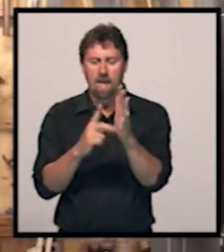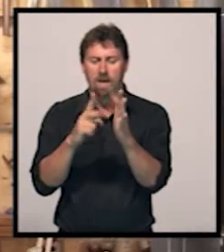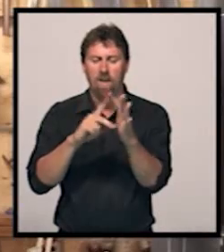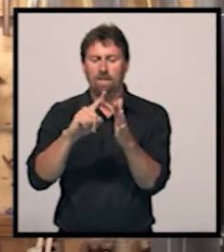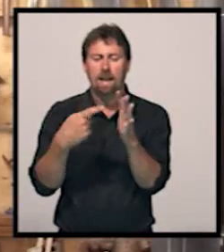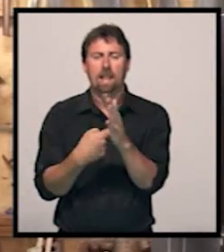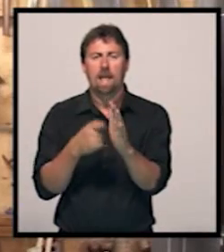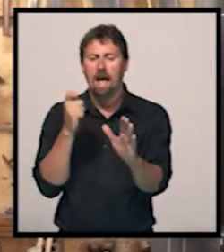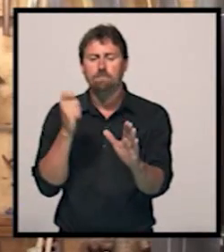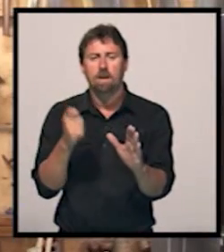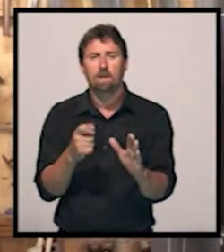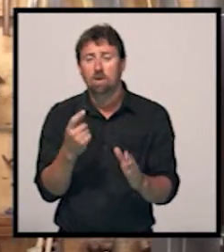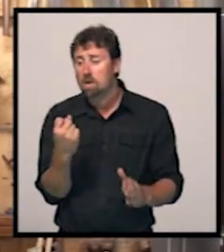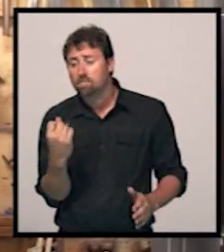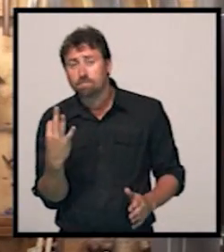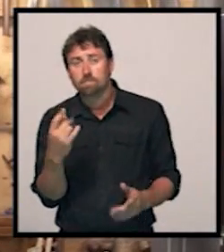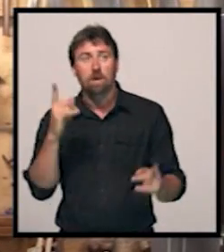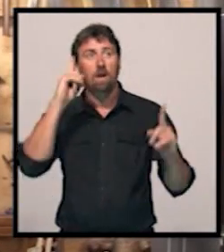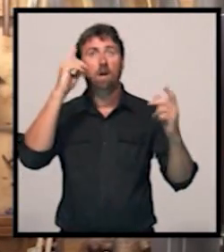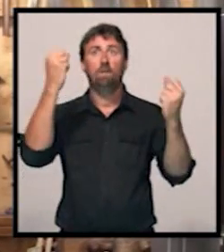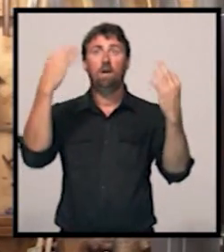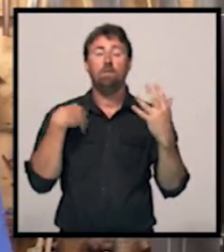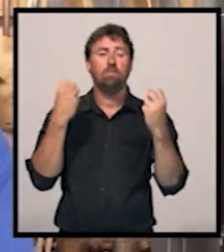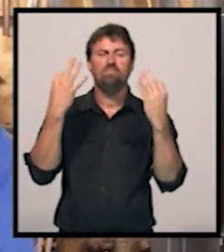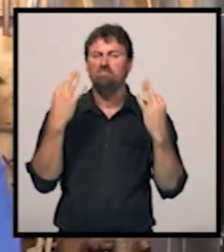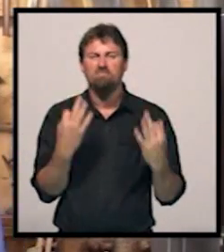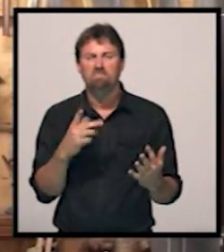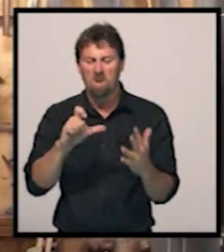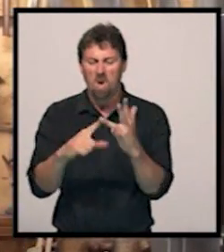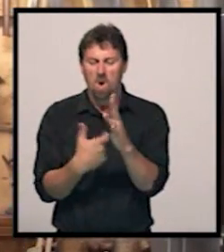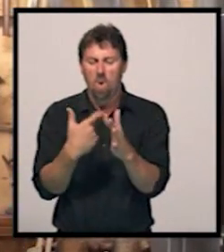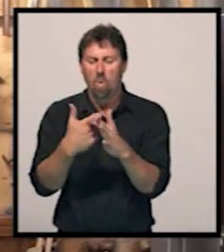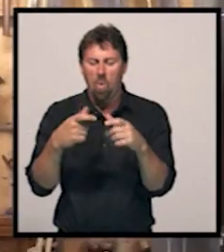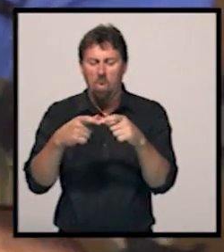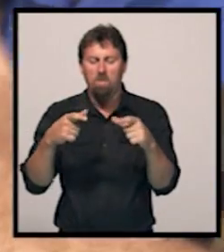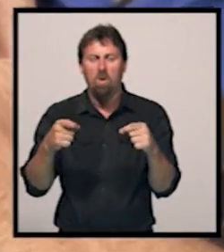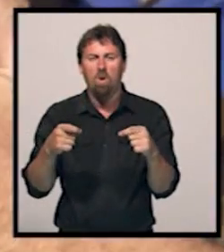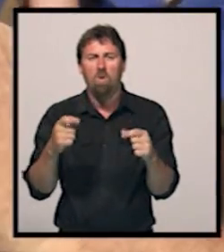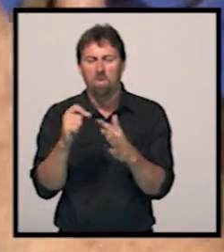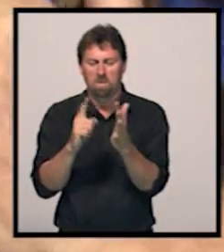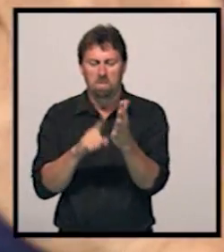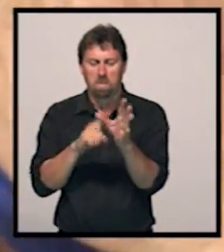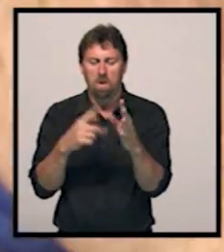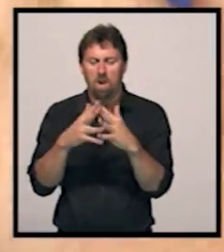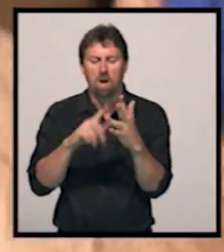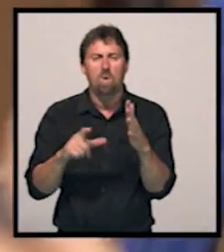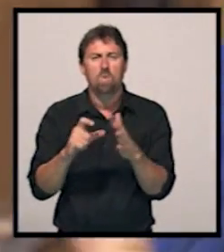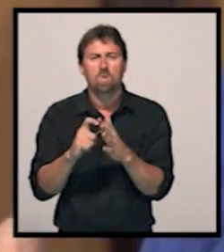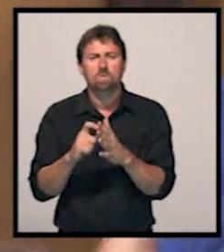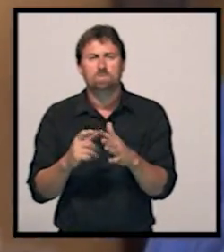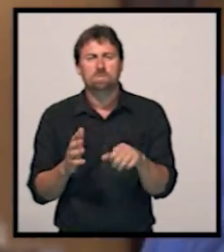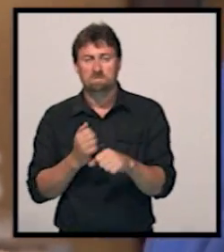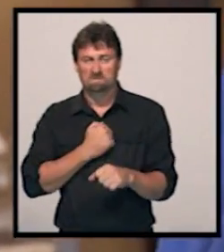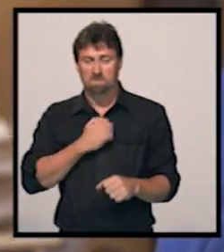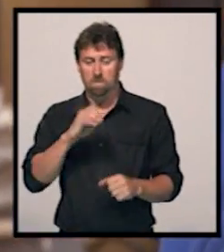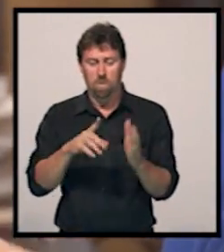veneer hammer, no need to panic. Just a cork block with a bit of plywood on it. I've actually got Laminex on the back of